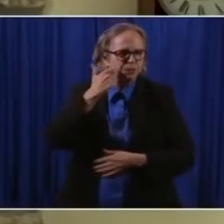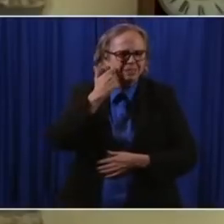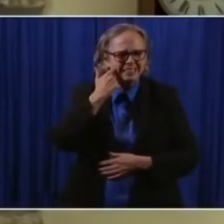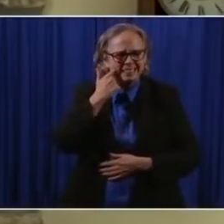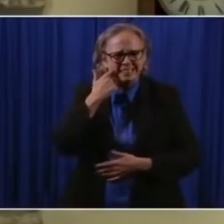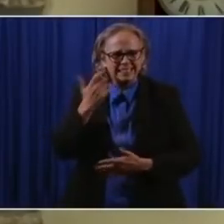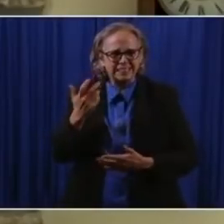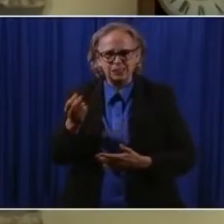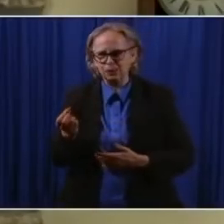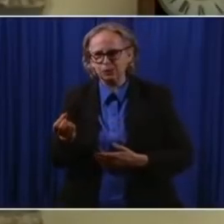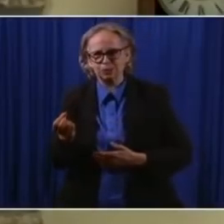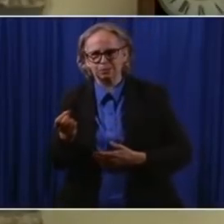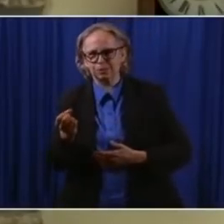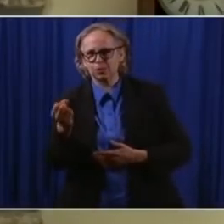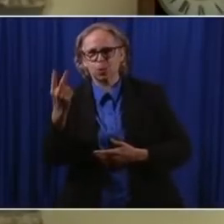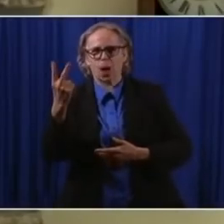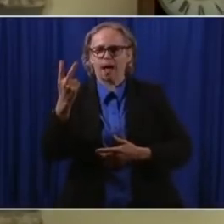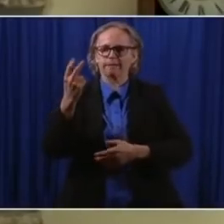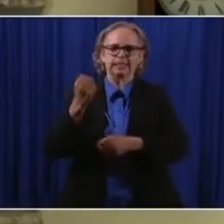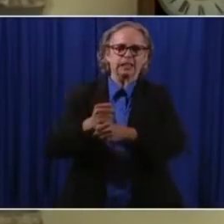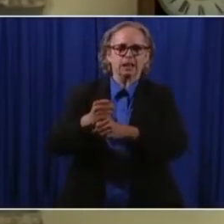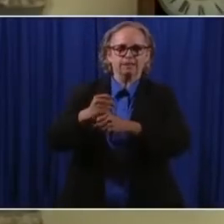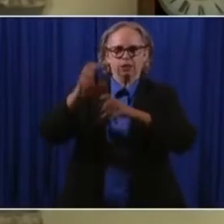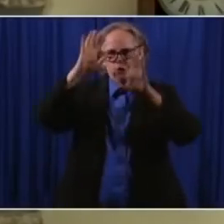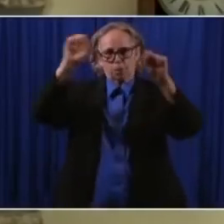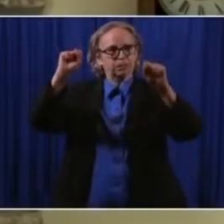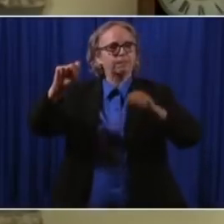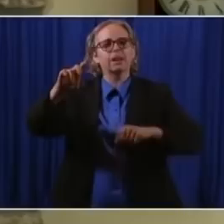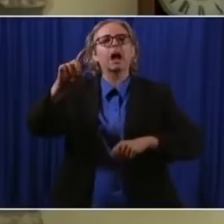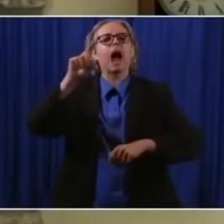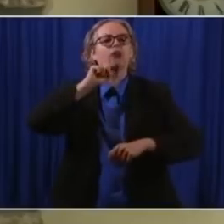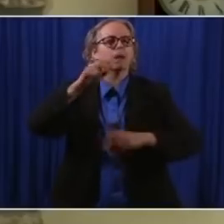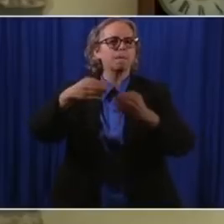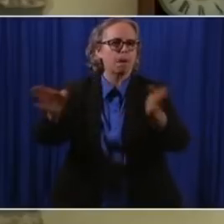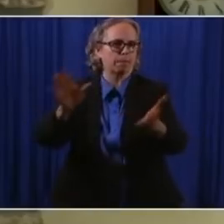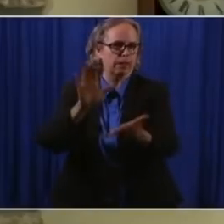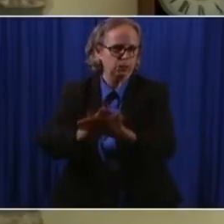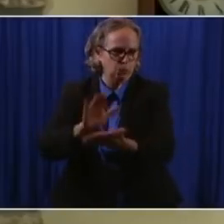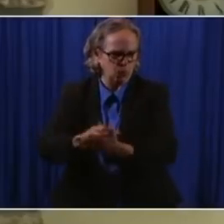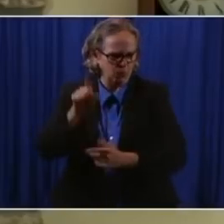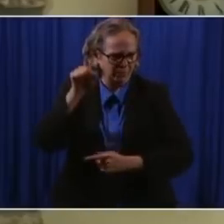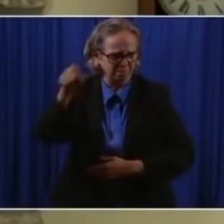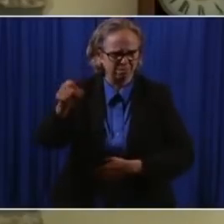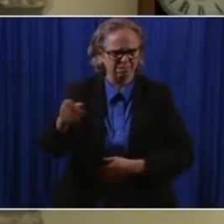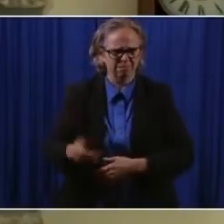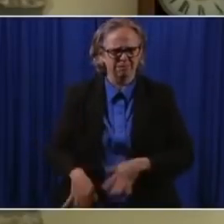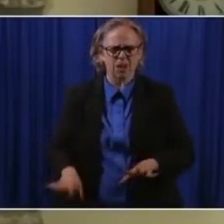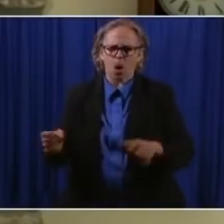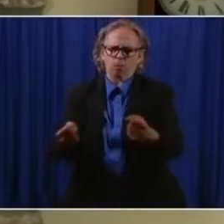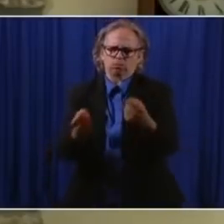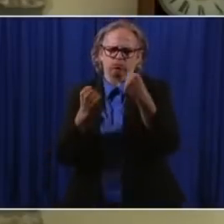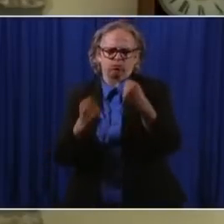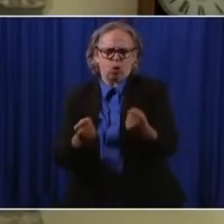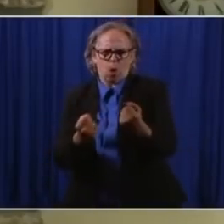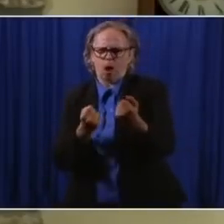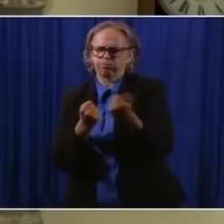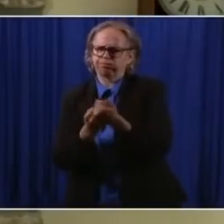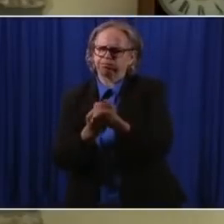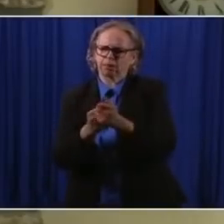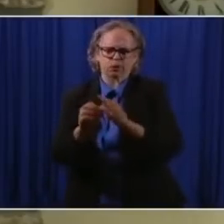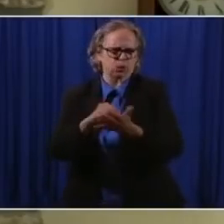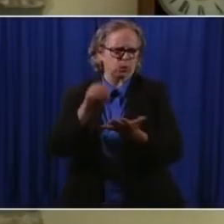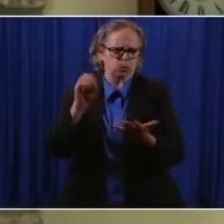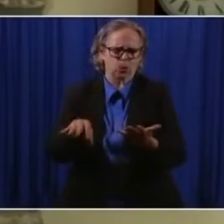of Akron Public Schools. He's an unyielding advocate for his students. Akron will be bringing students back